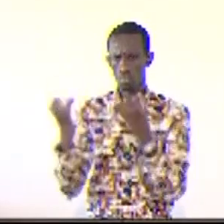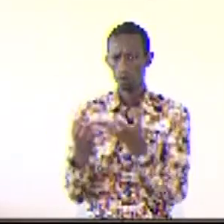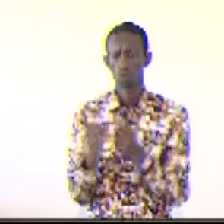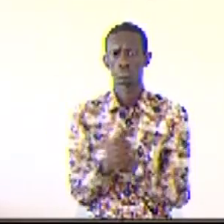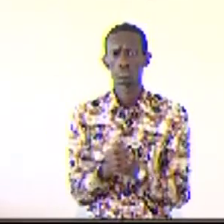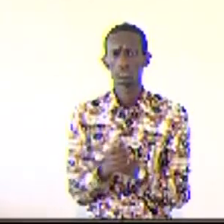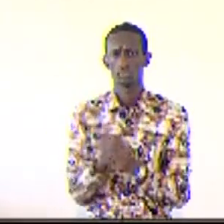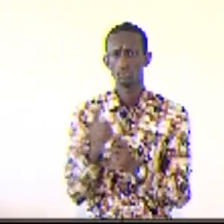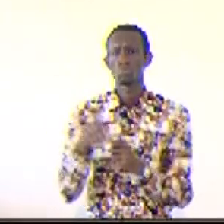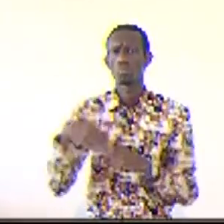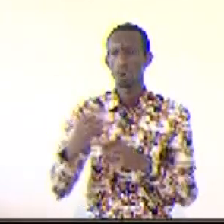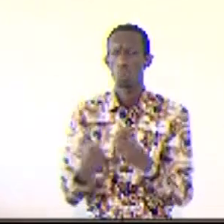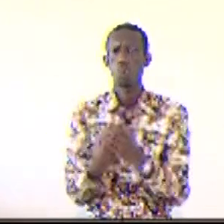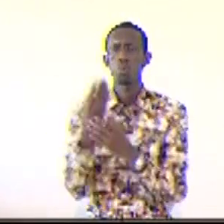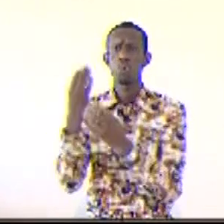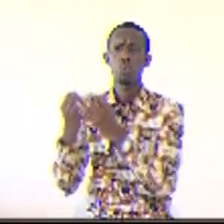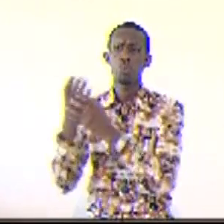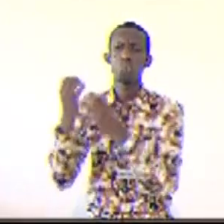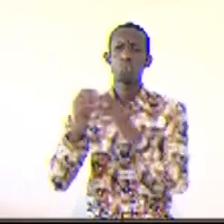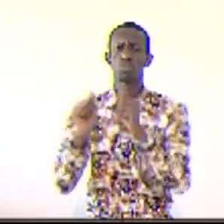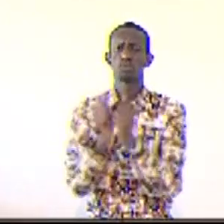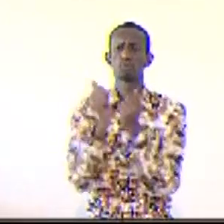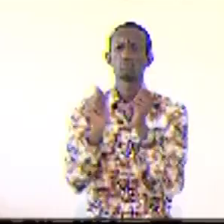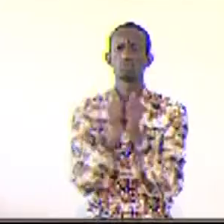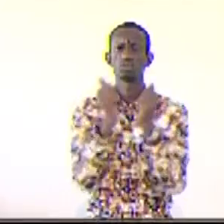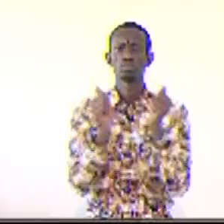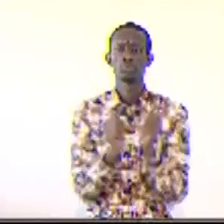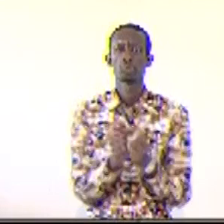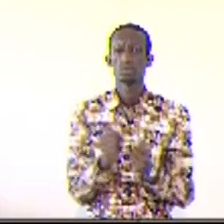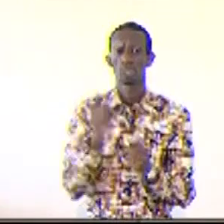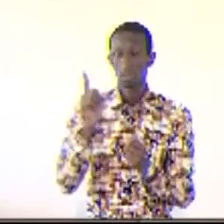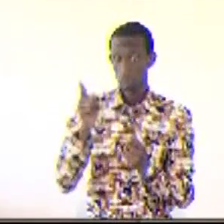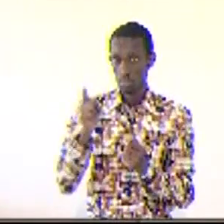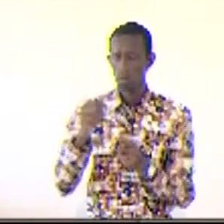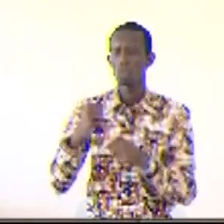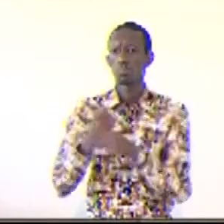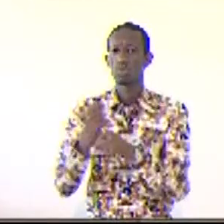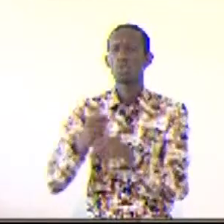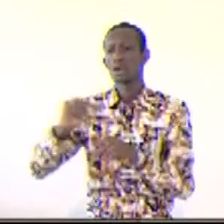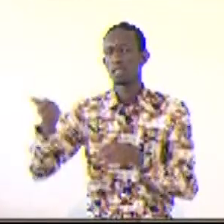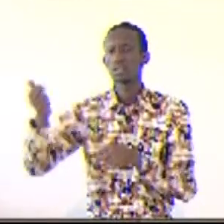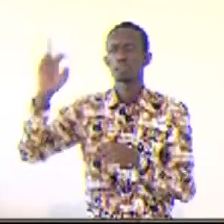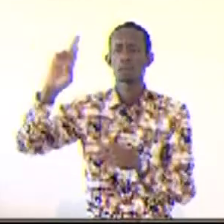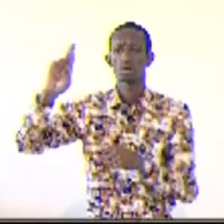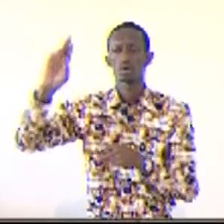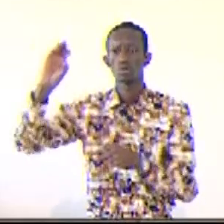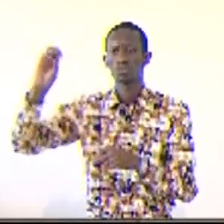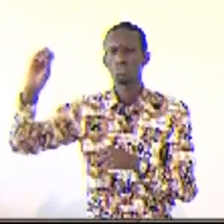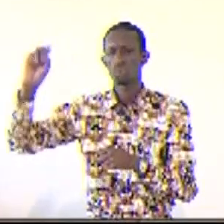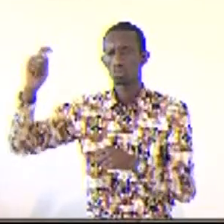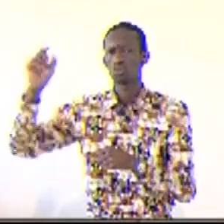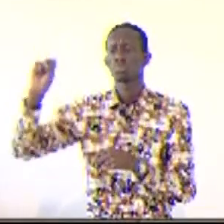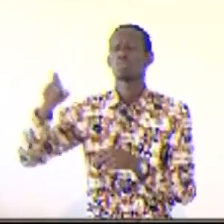Catalyst, we mentioned that the catalyst provides another route that lowers the activation